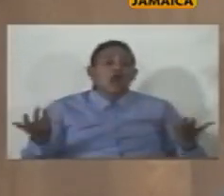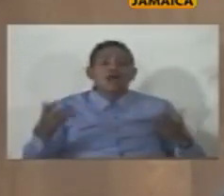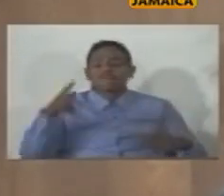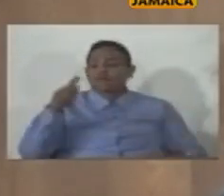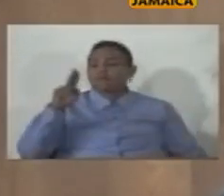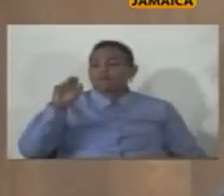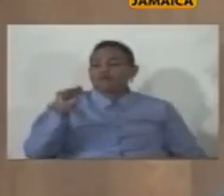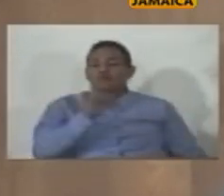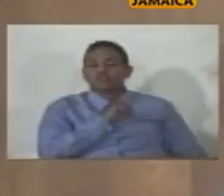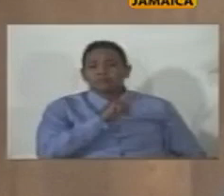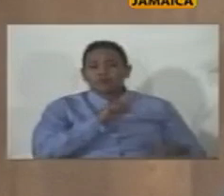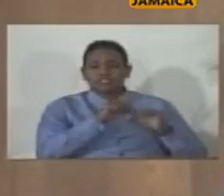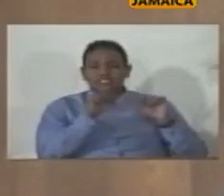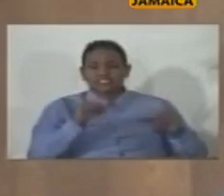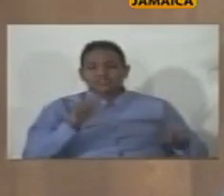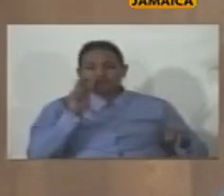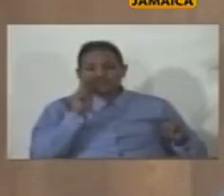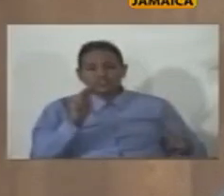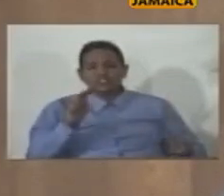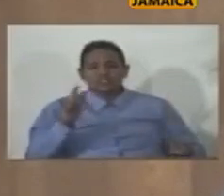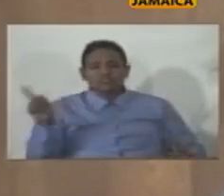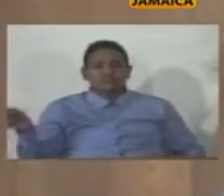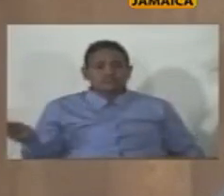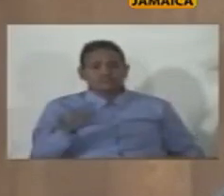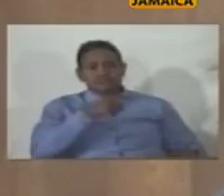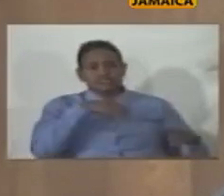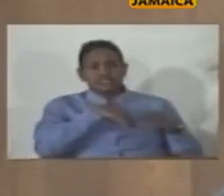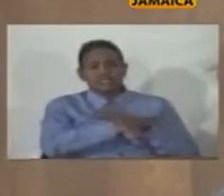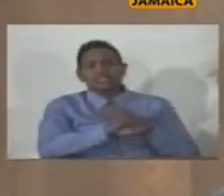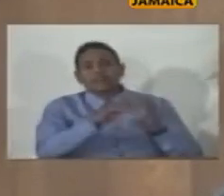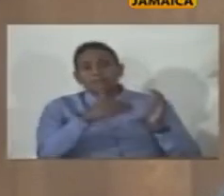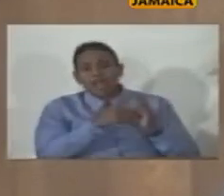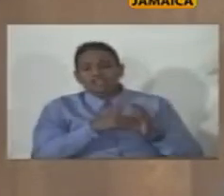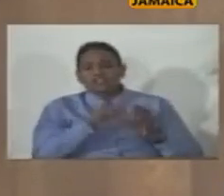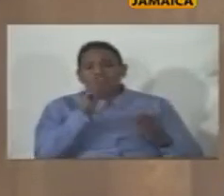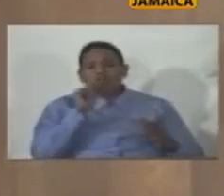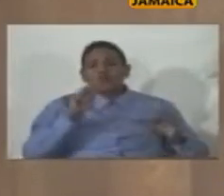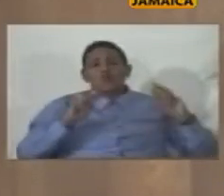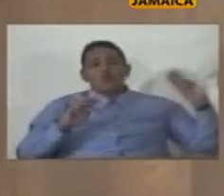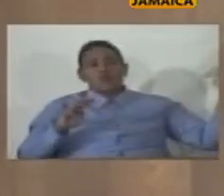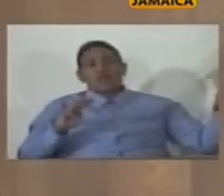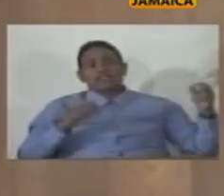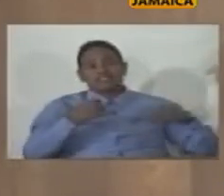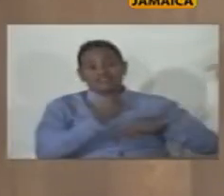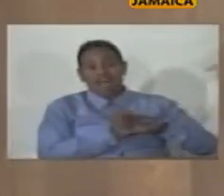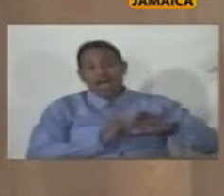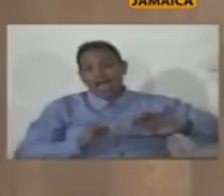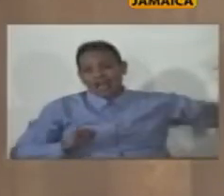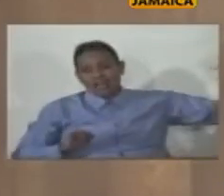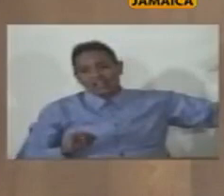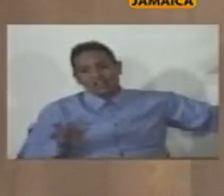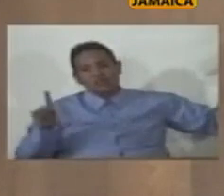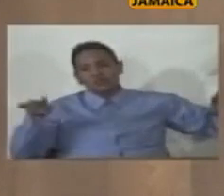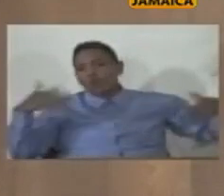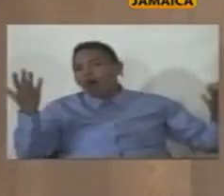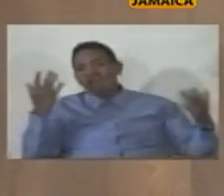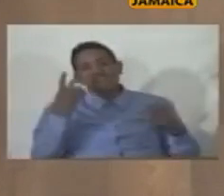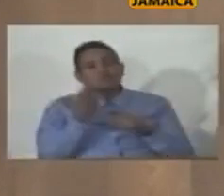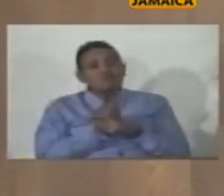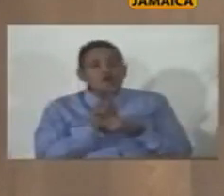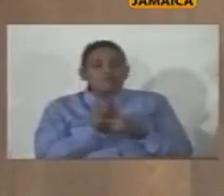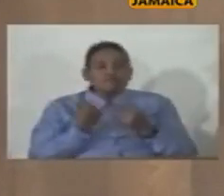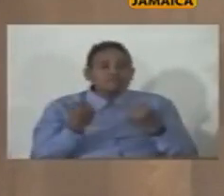Police Station, which mans the gateway to Manchester and to the western end of the island, does not have a proper service